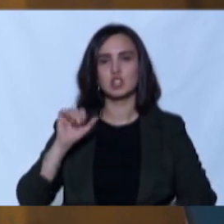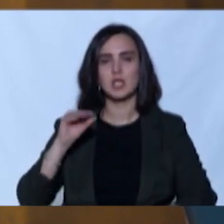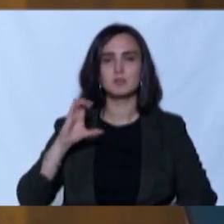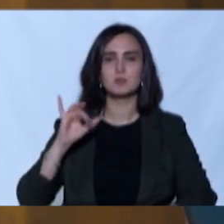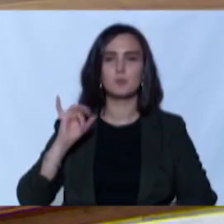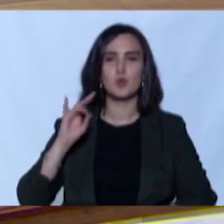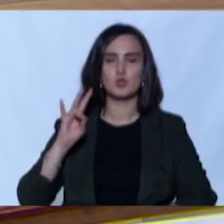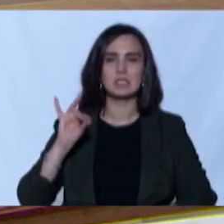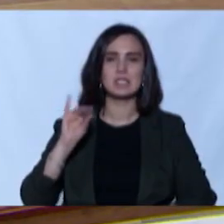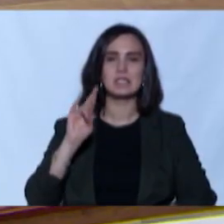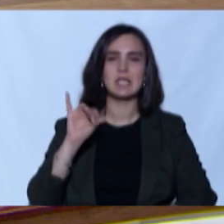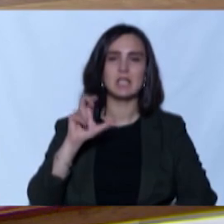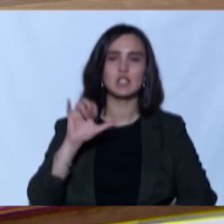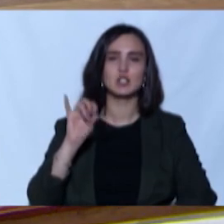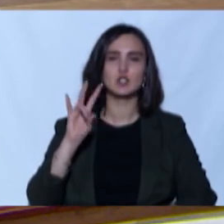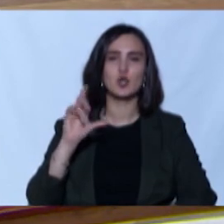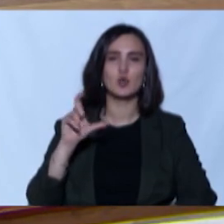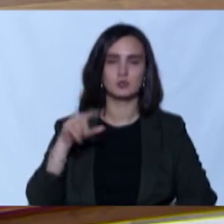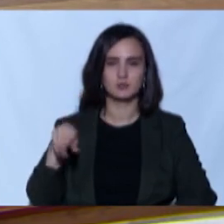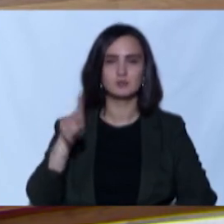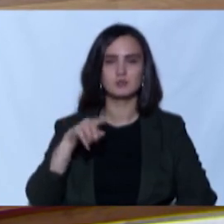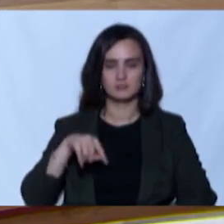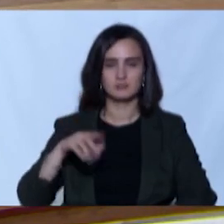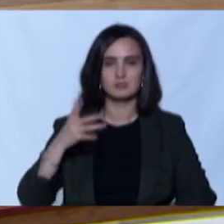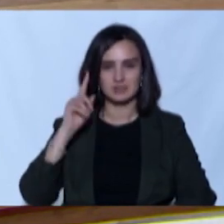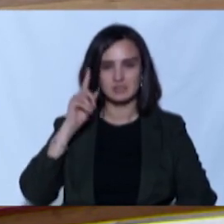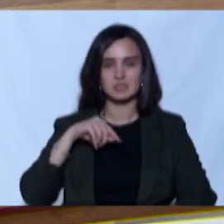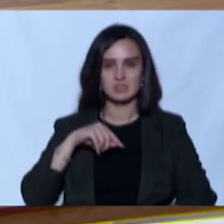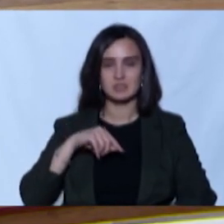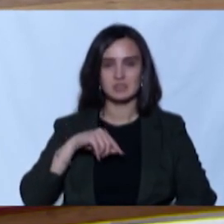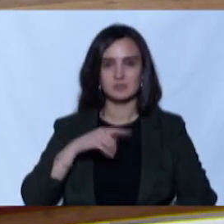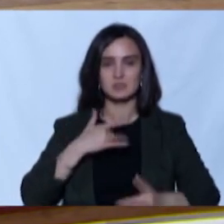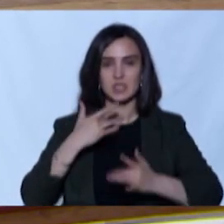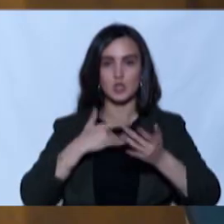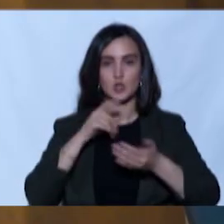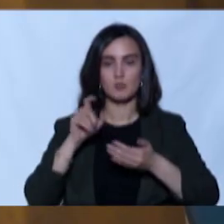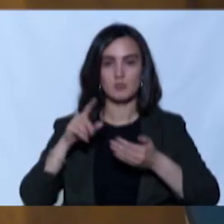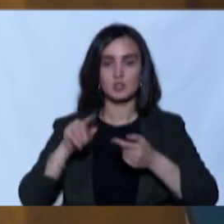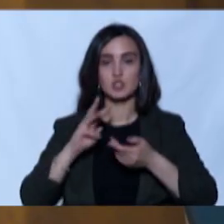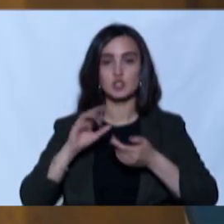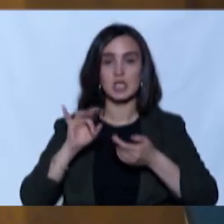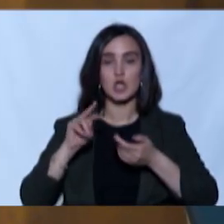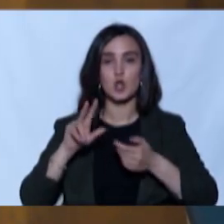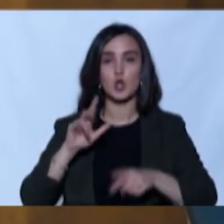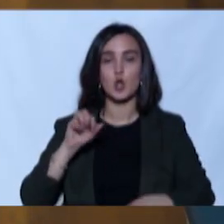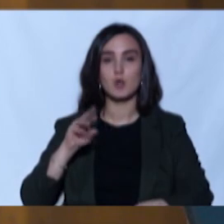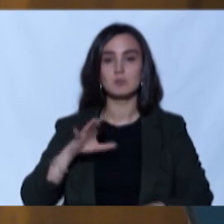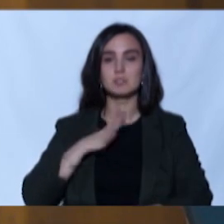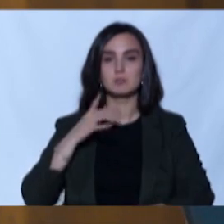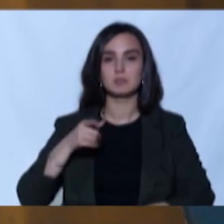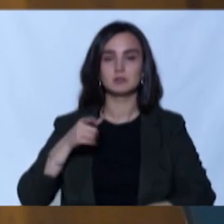and Indiana Jones and so on. These rugged action men, and Sherlock Holmes being an